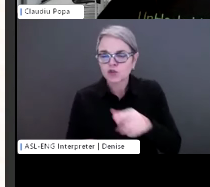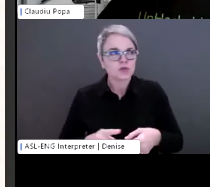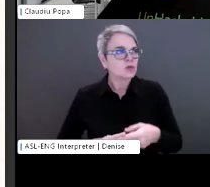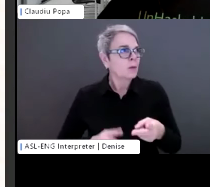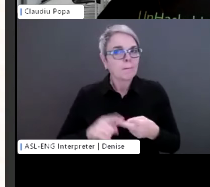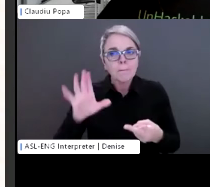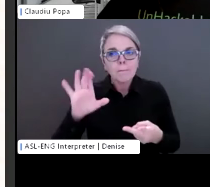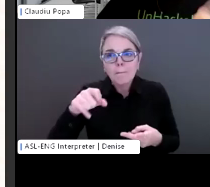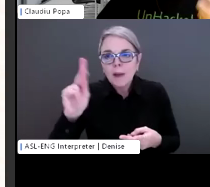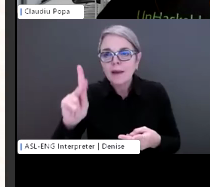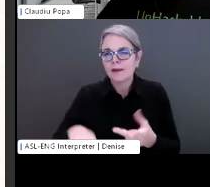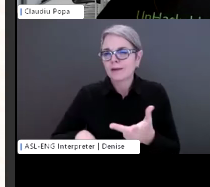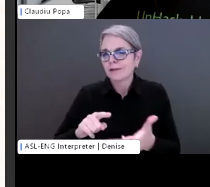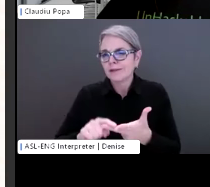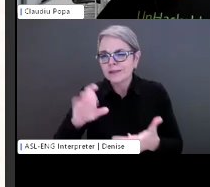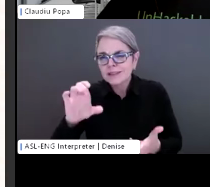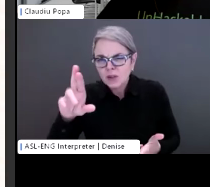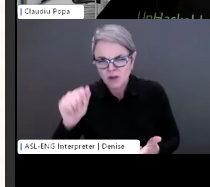something, right?